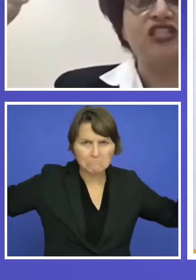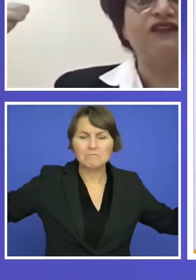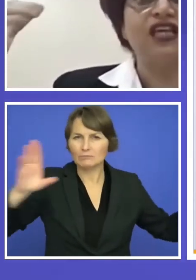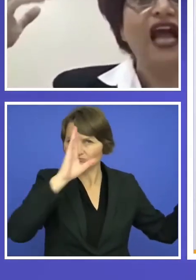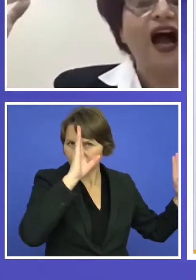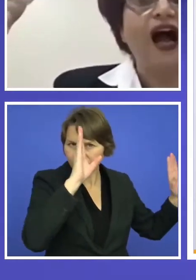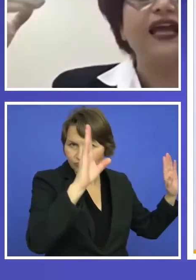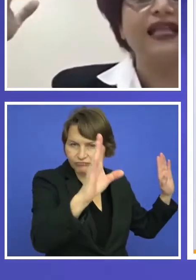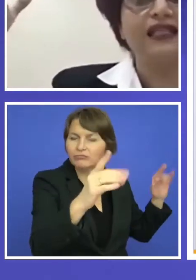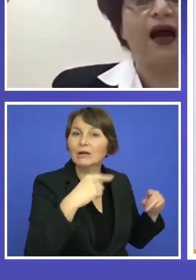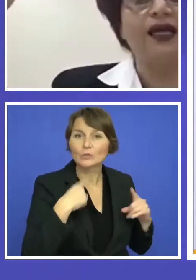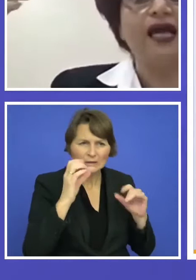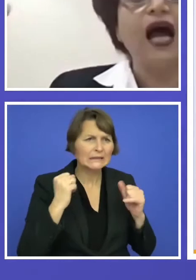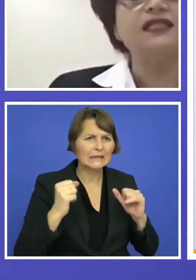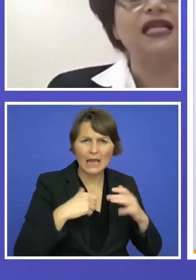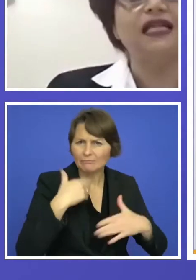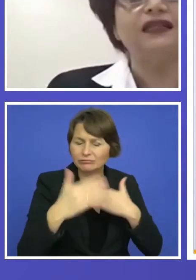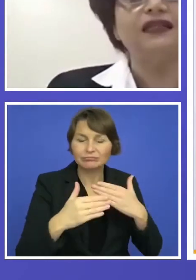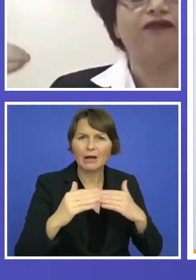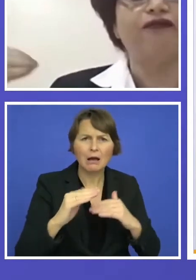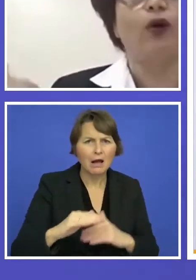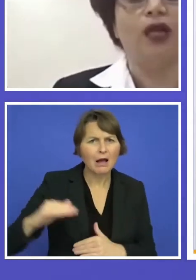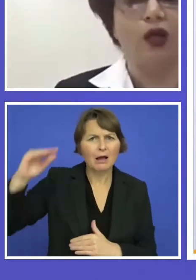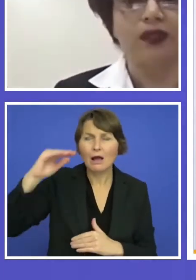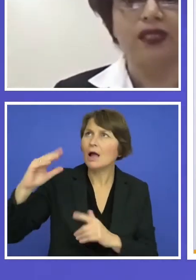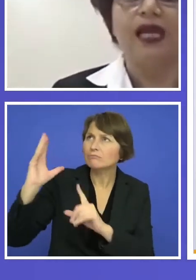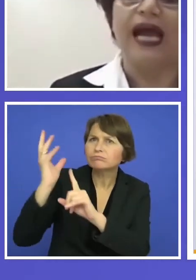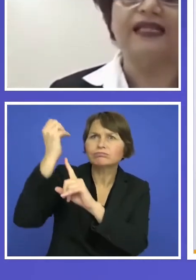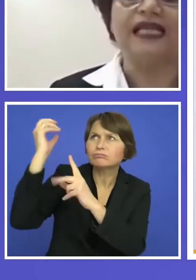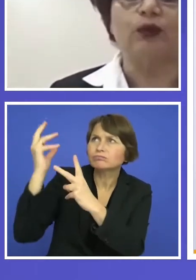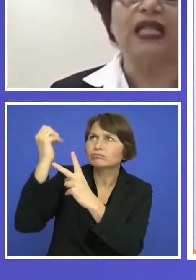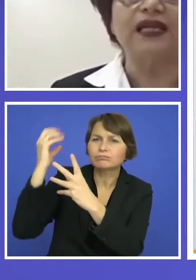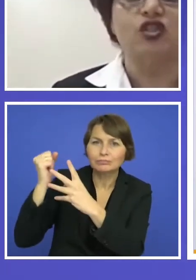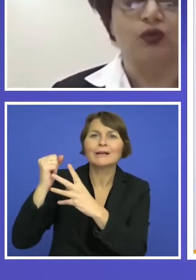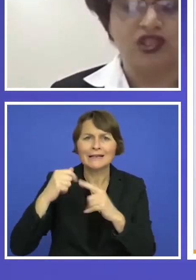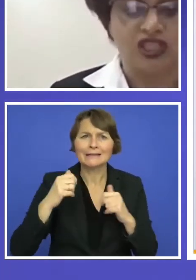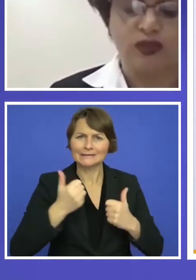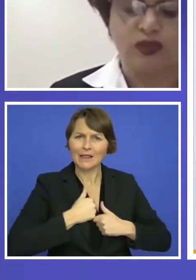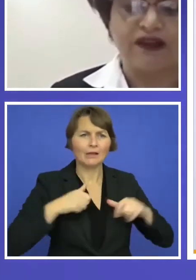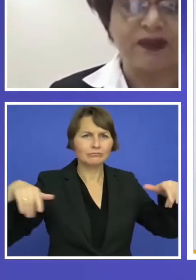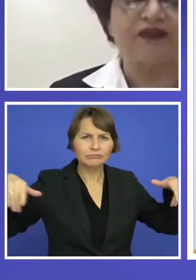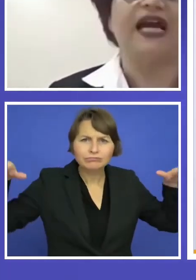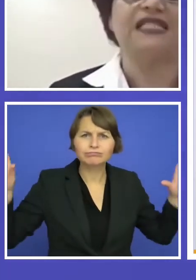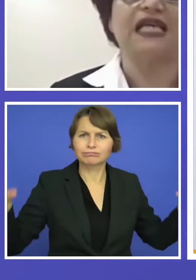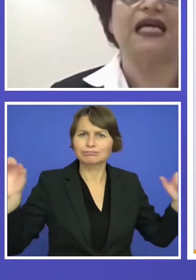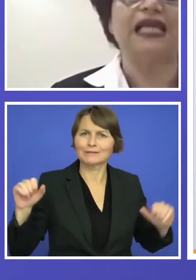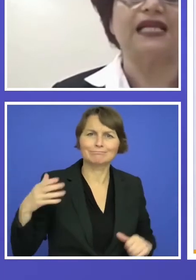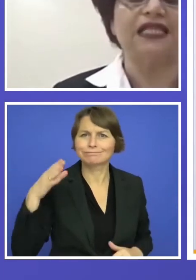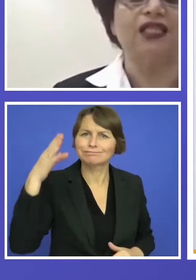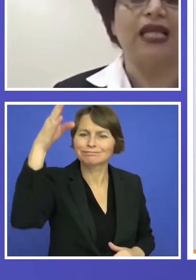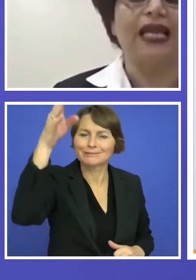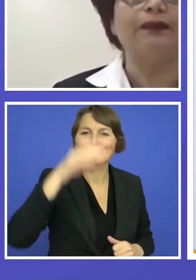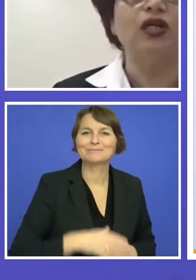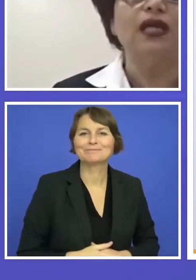and achieving high and high until they fall alone. And I would like to just to give a brief idea